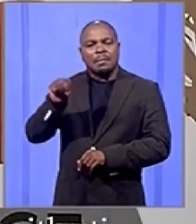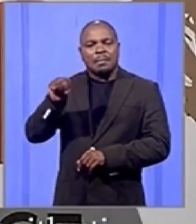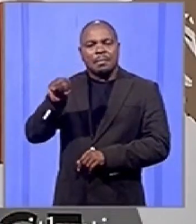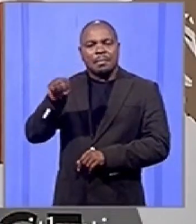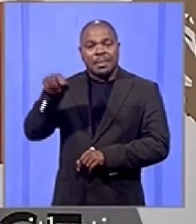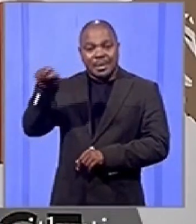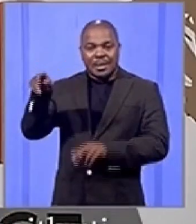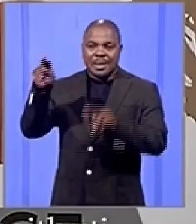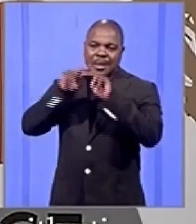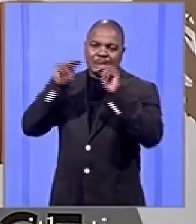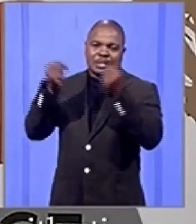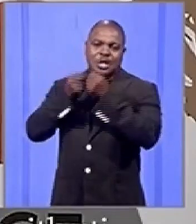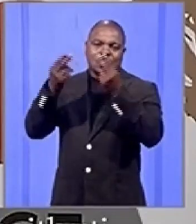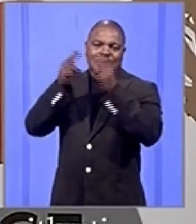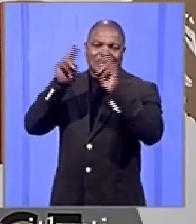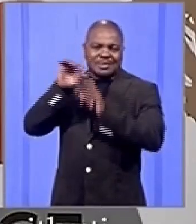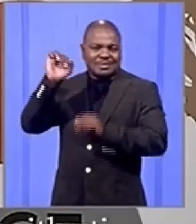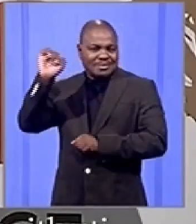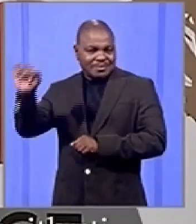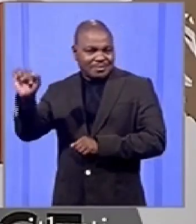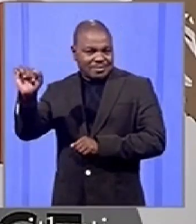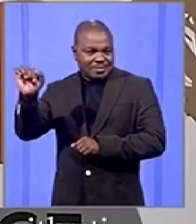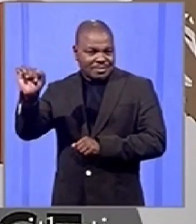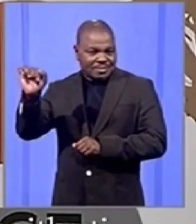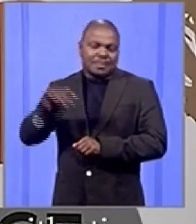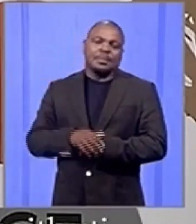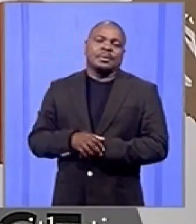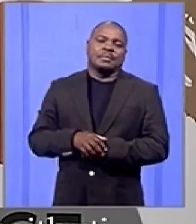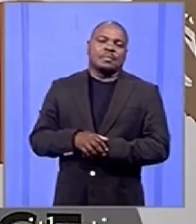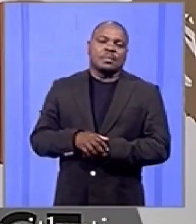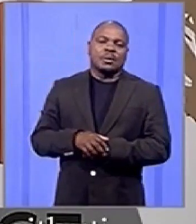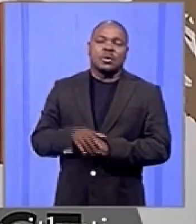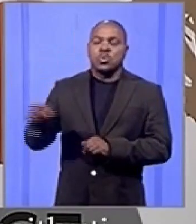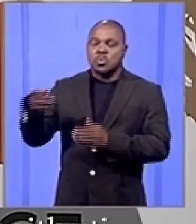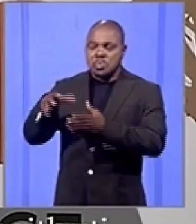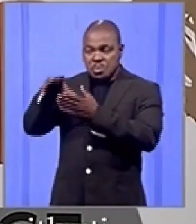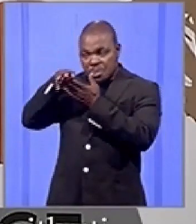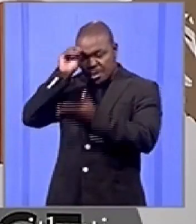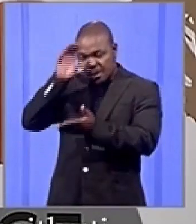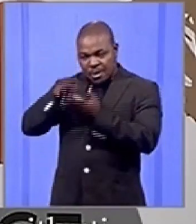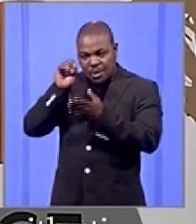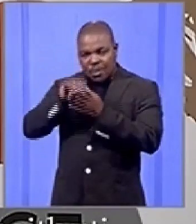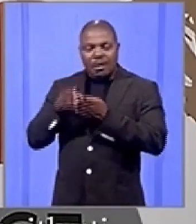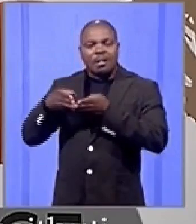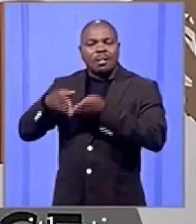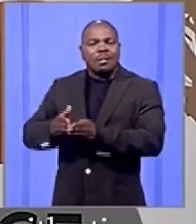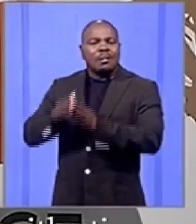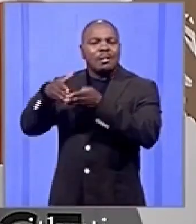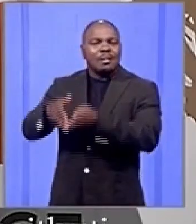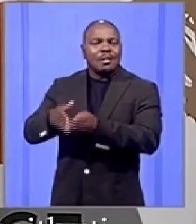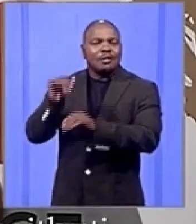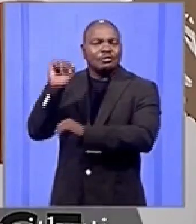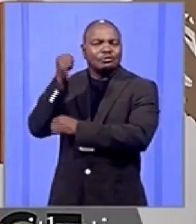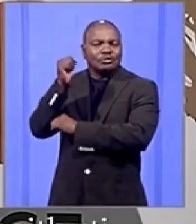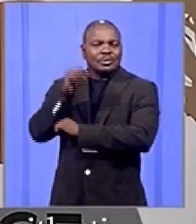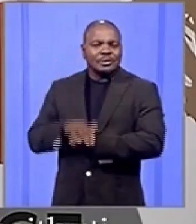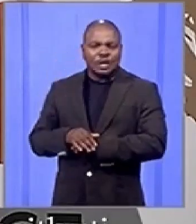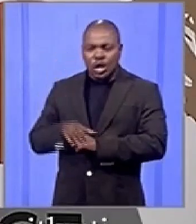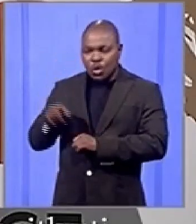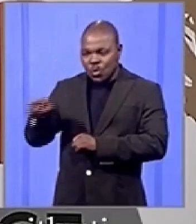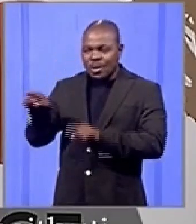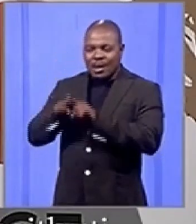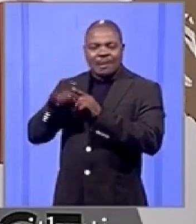the national university there on marine engineering. So you are the